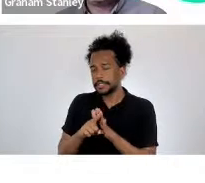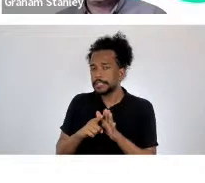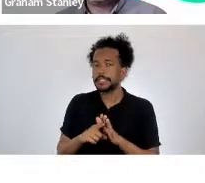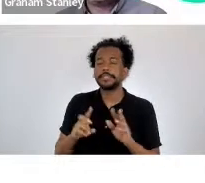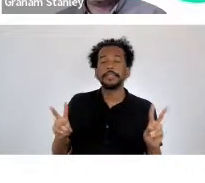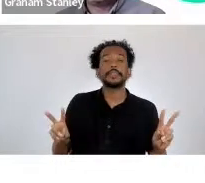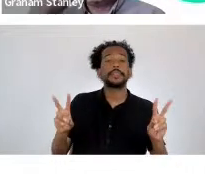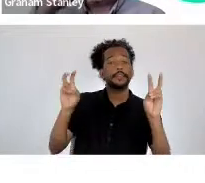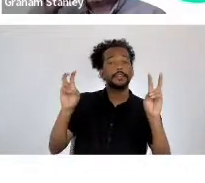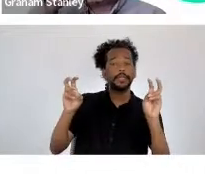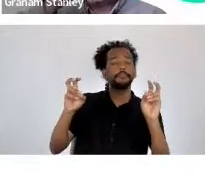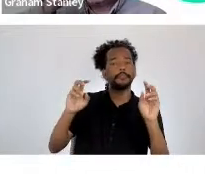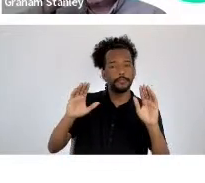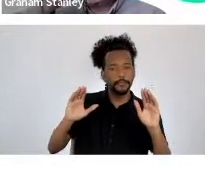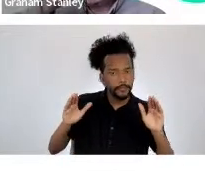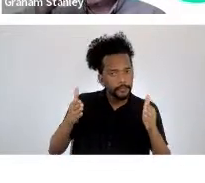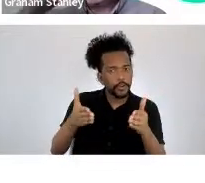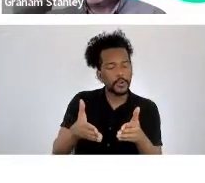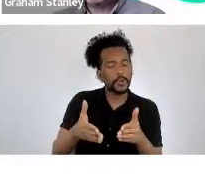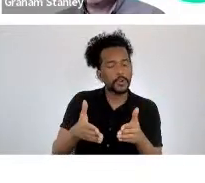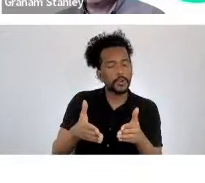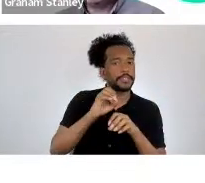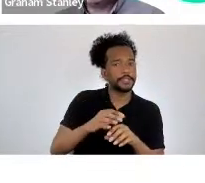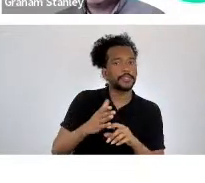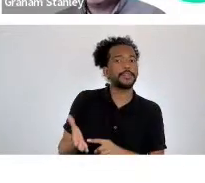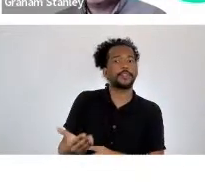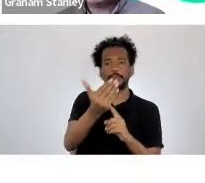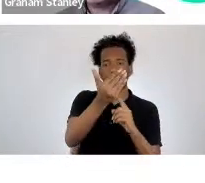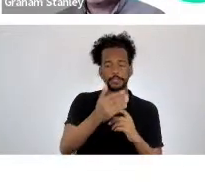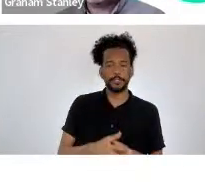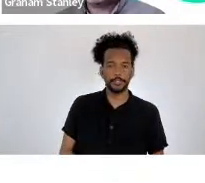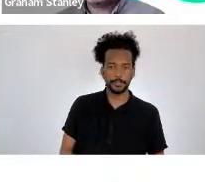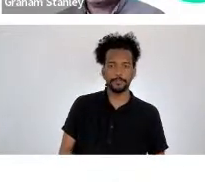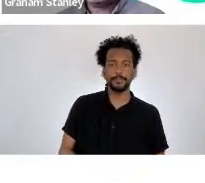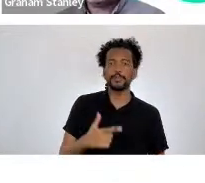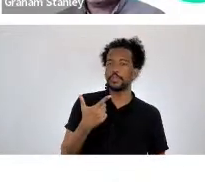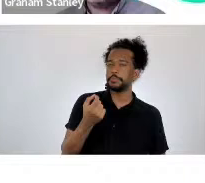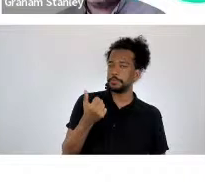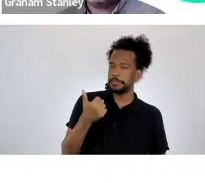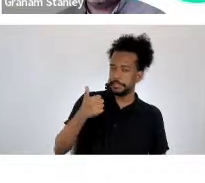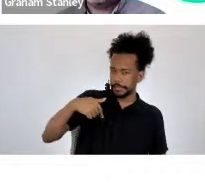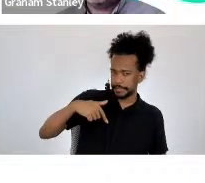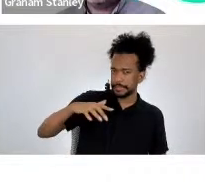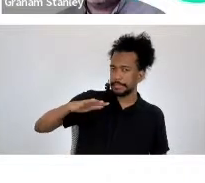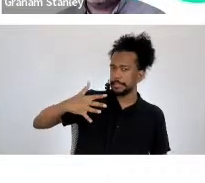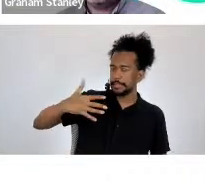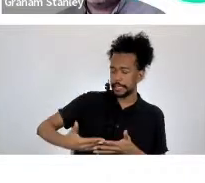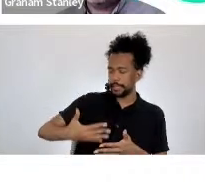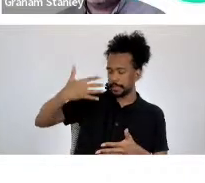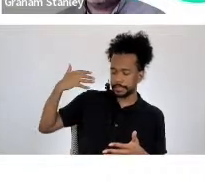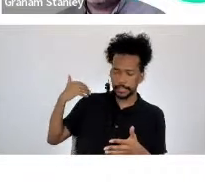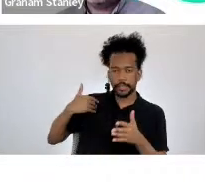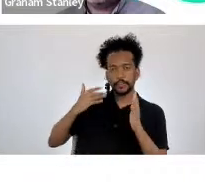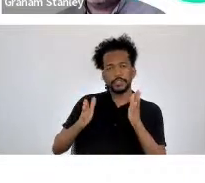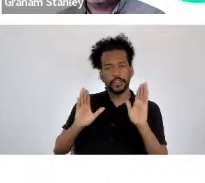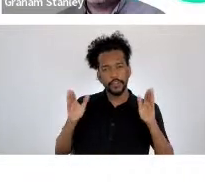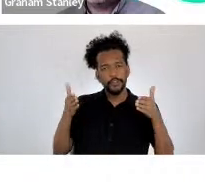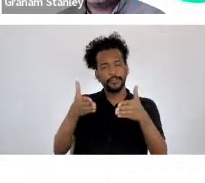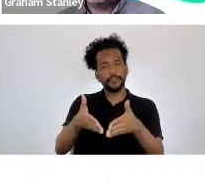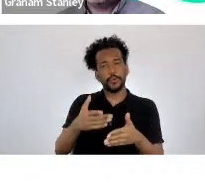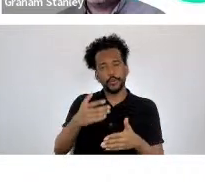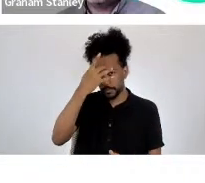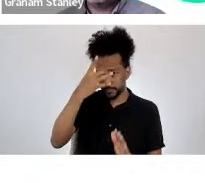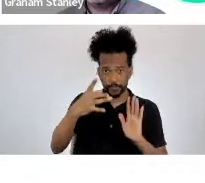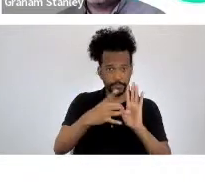technology topics. Since 2017, I've focused on artificial intelligence. What's